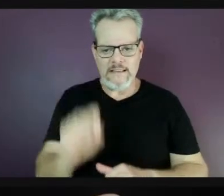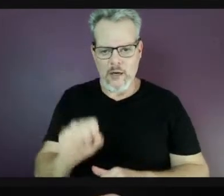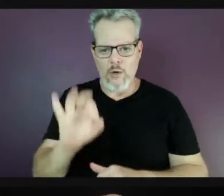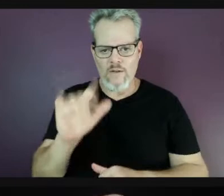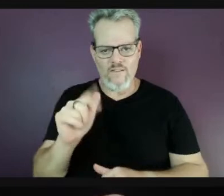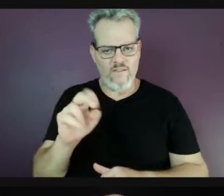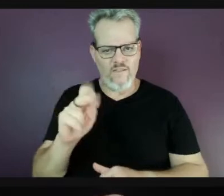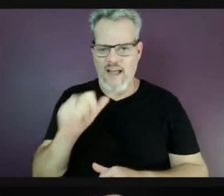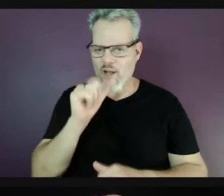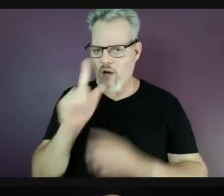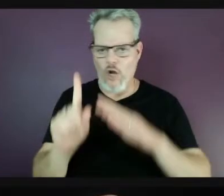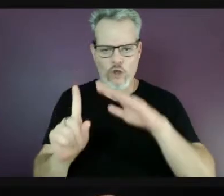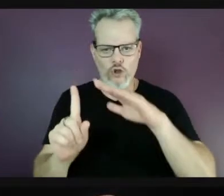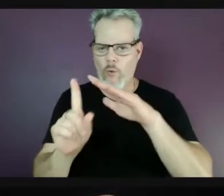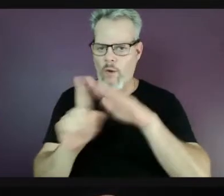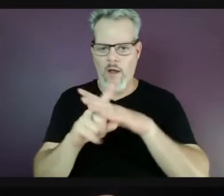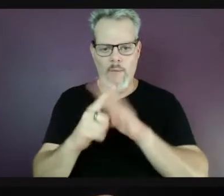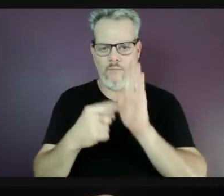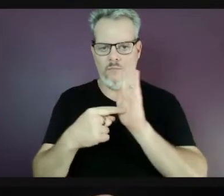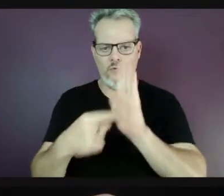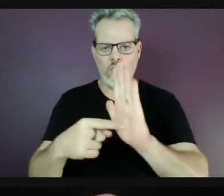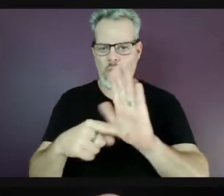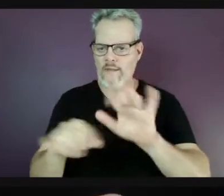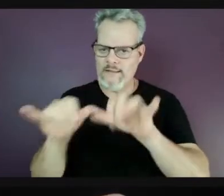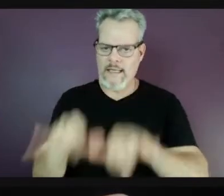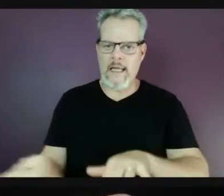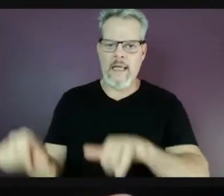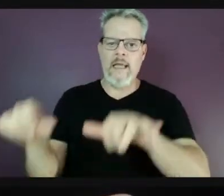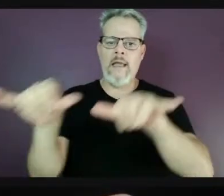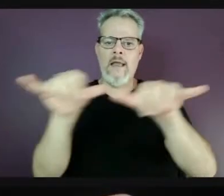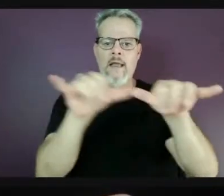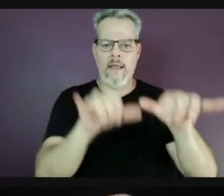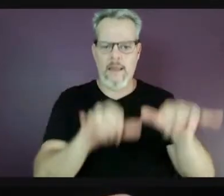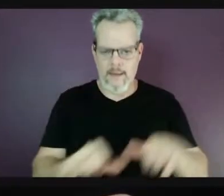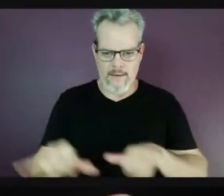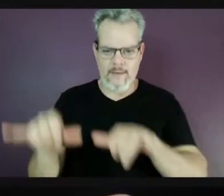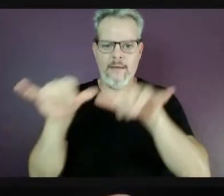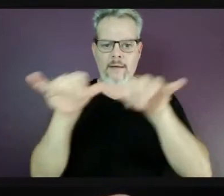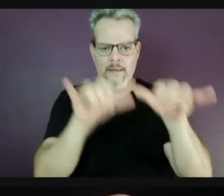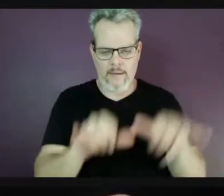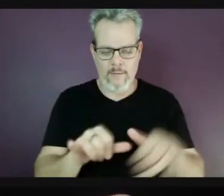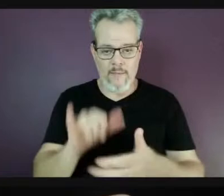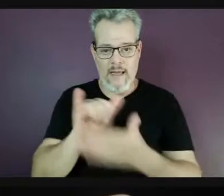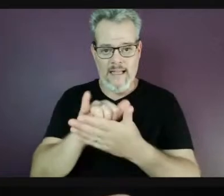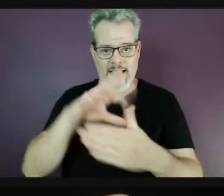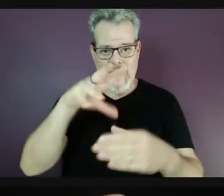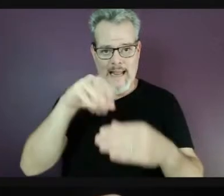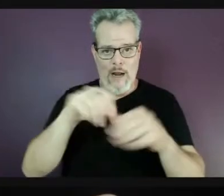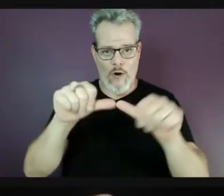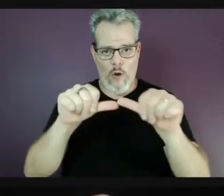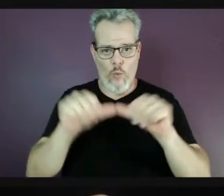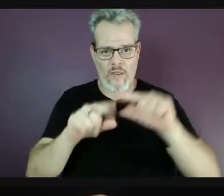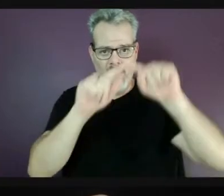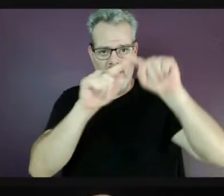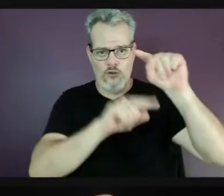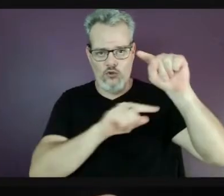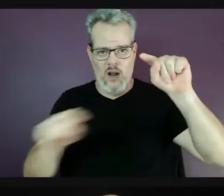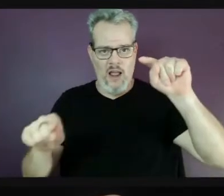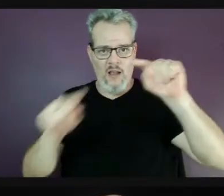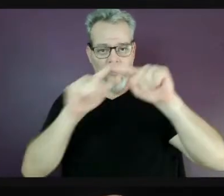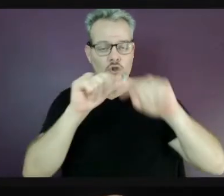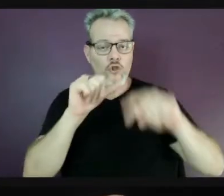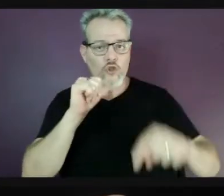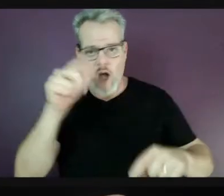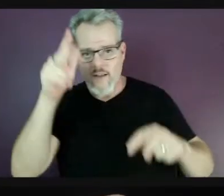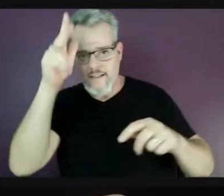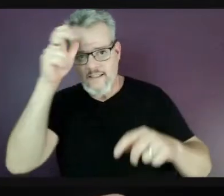these similar patterns there, right? So as we discussed before, it's that area within that triangle and really not Devil's Throat. If I